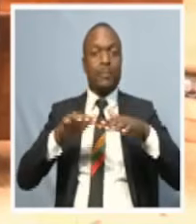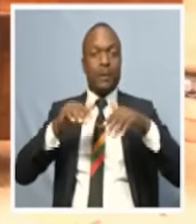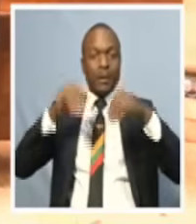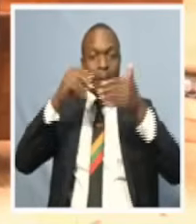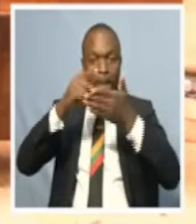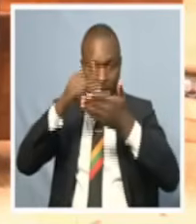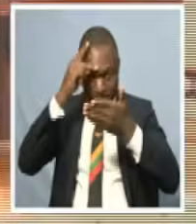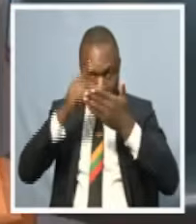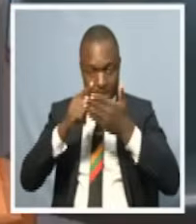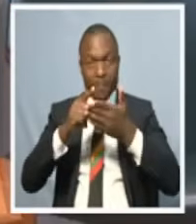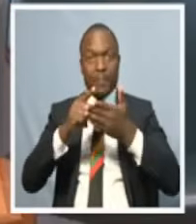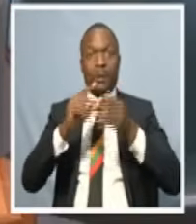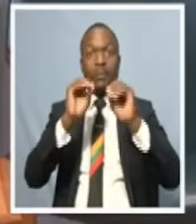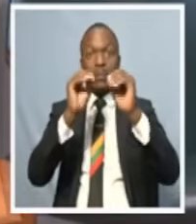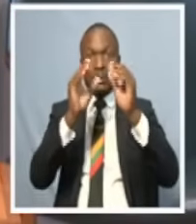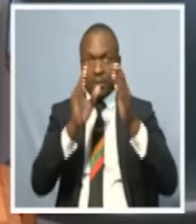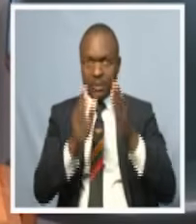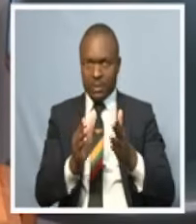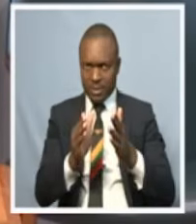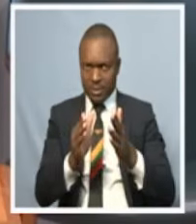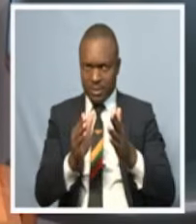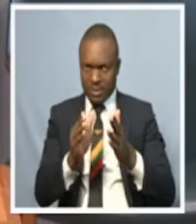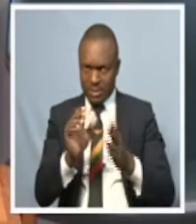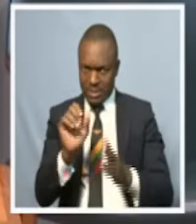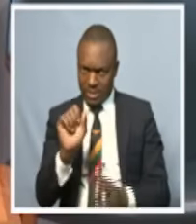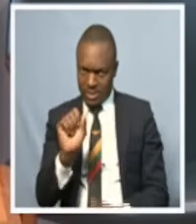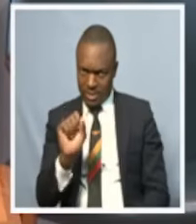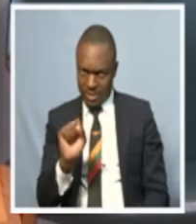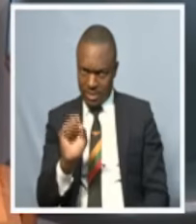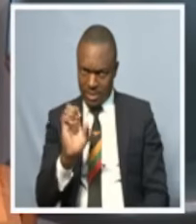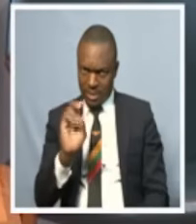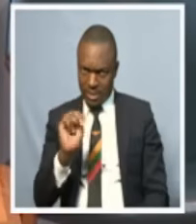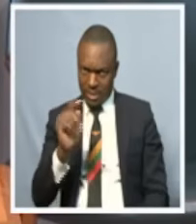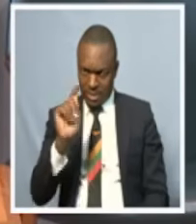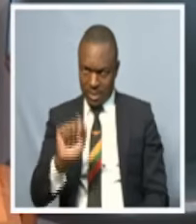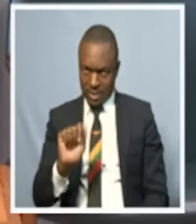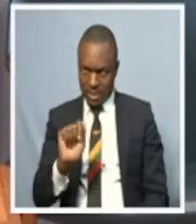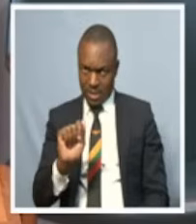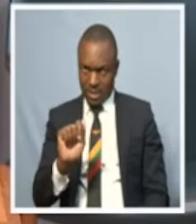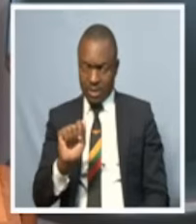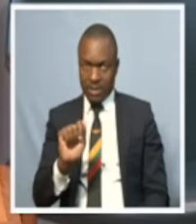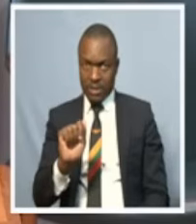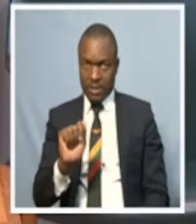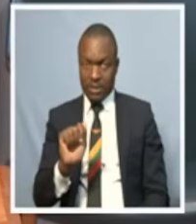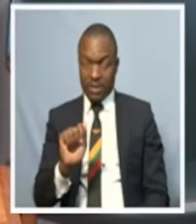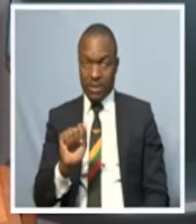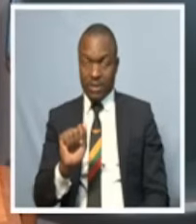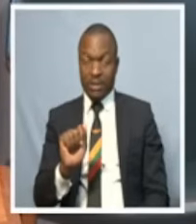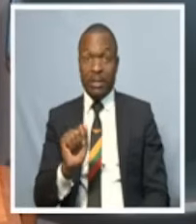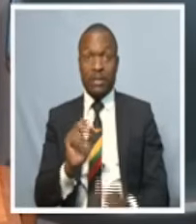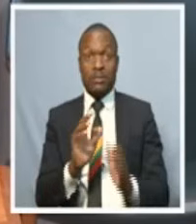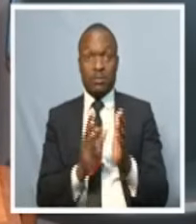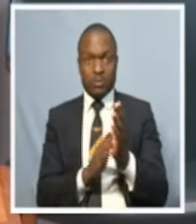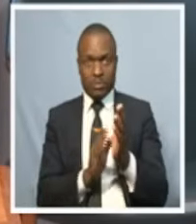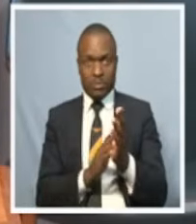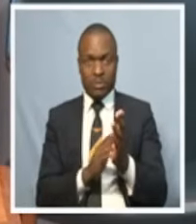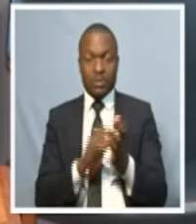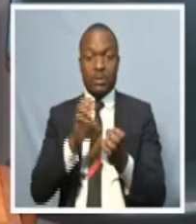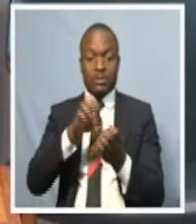and teachers from Sentinel Kabitaka School in Solwezi District.